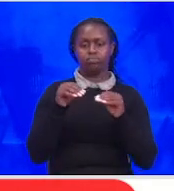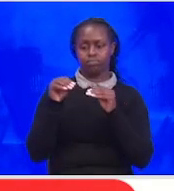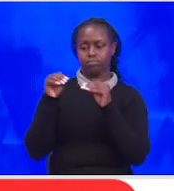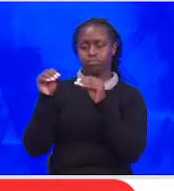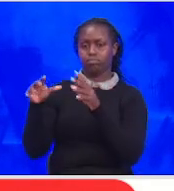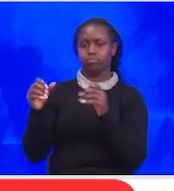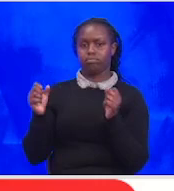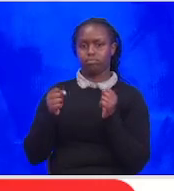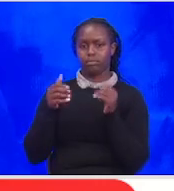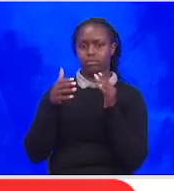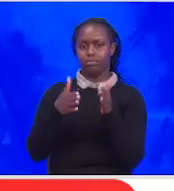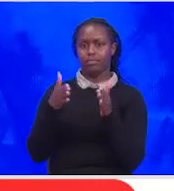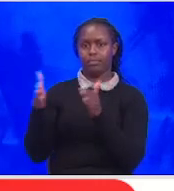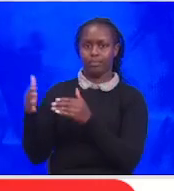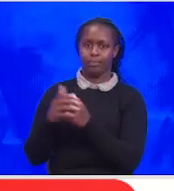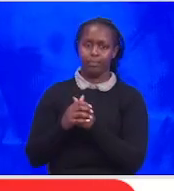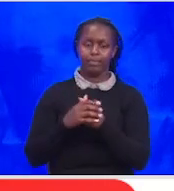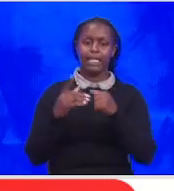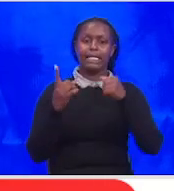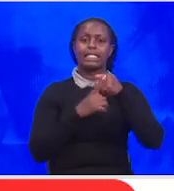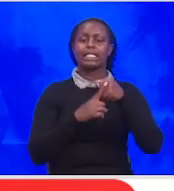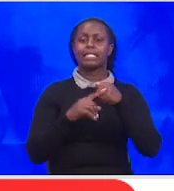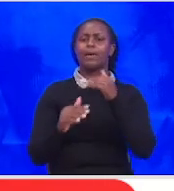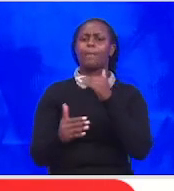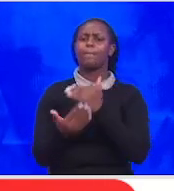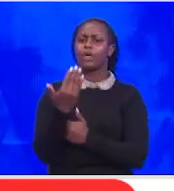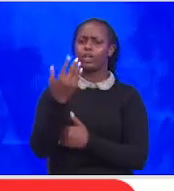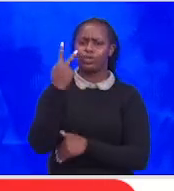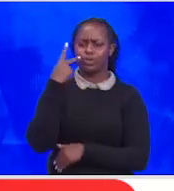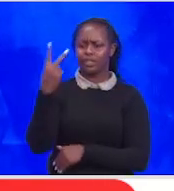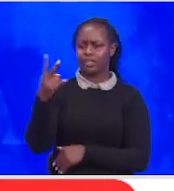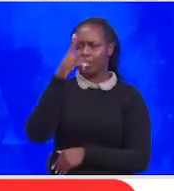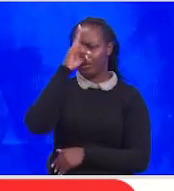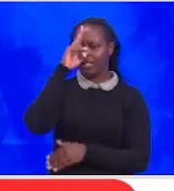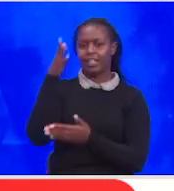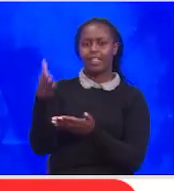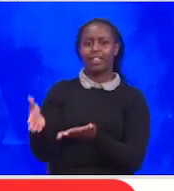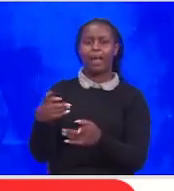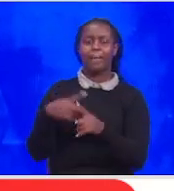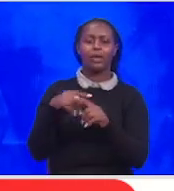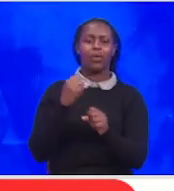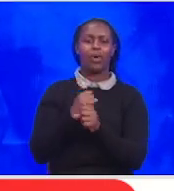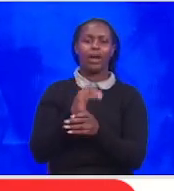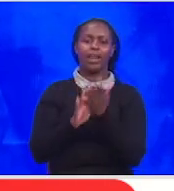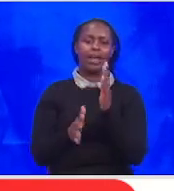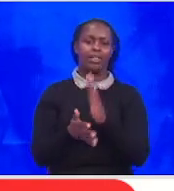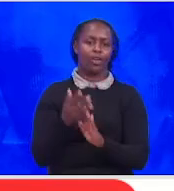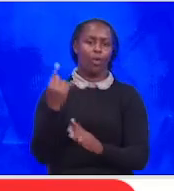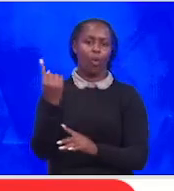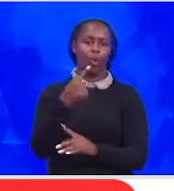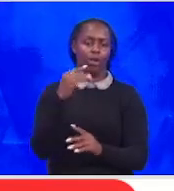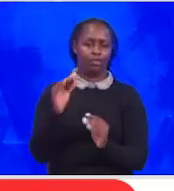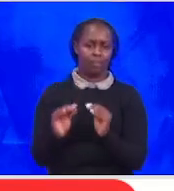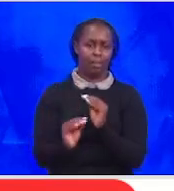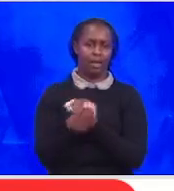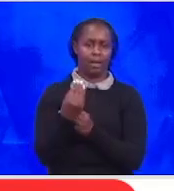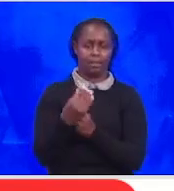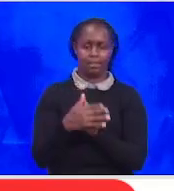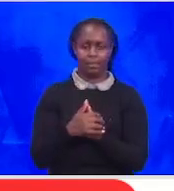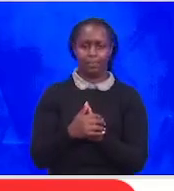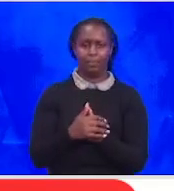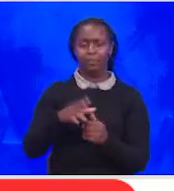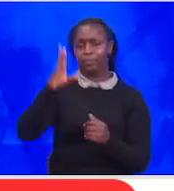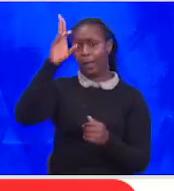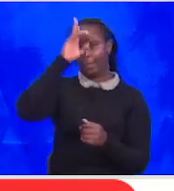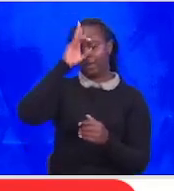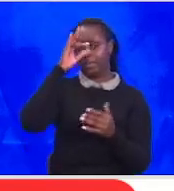Saa 12, inapata maskari wamesimama hapa, na hakuna kenye wanafanya, kazi ni kuchukua hongo. At some point, police were